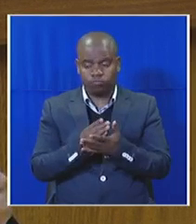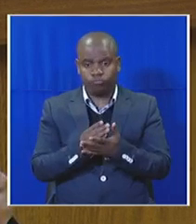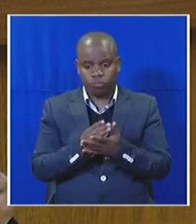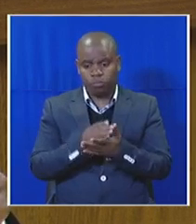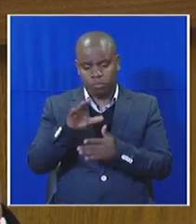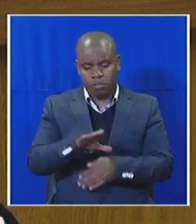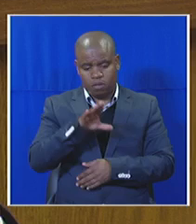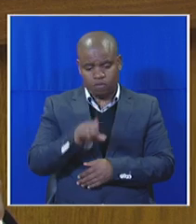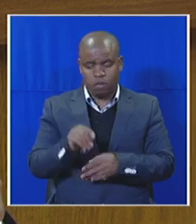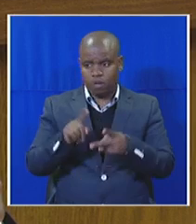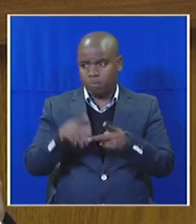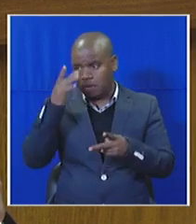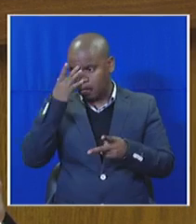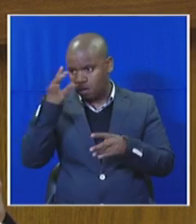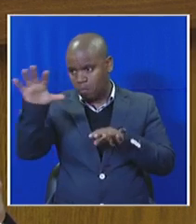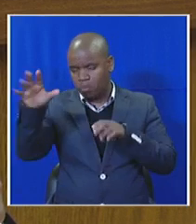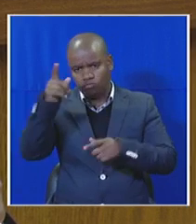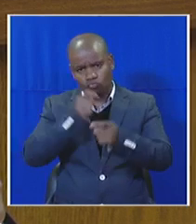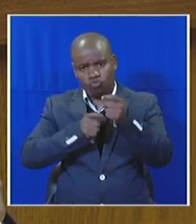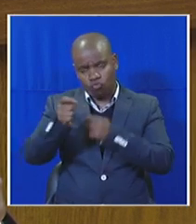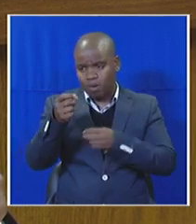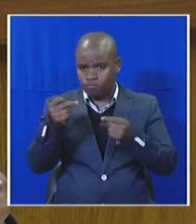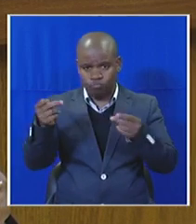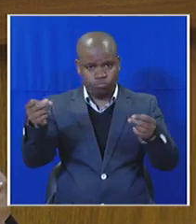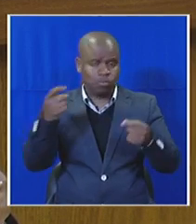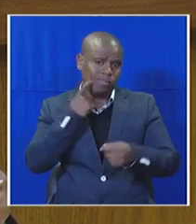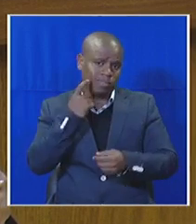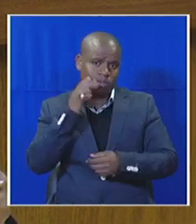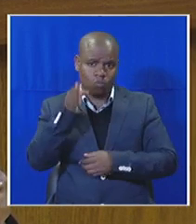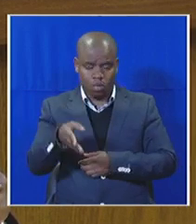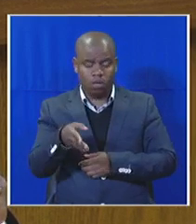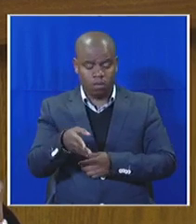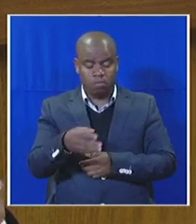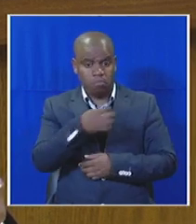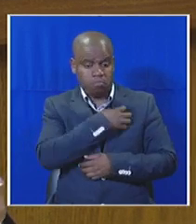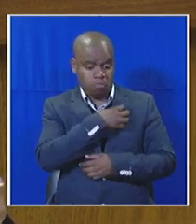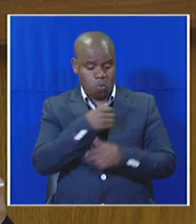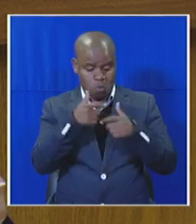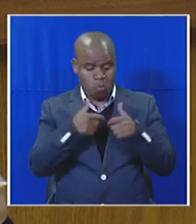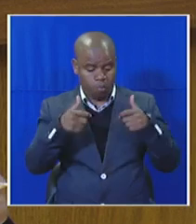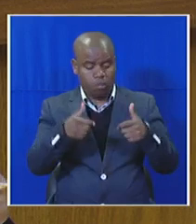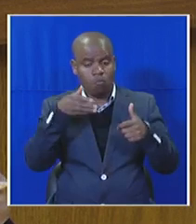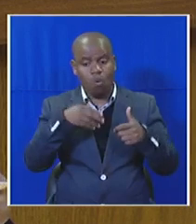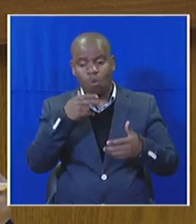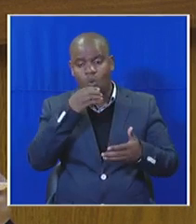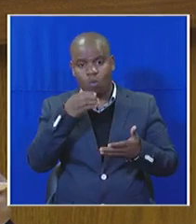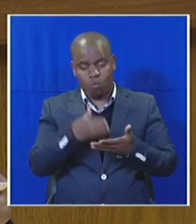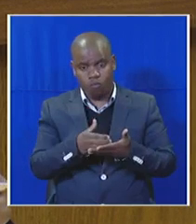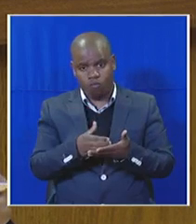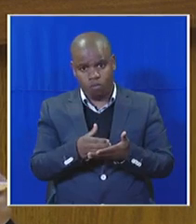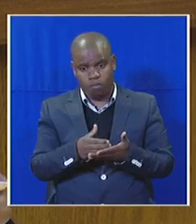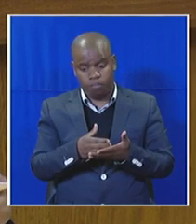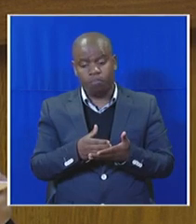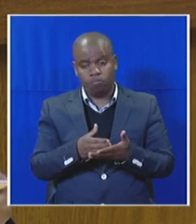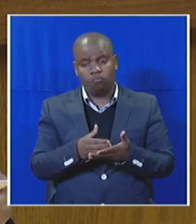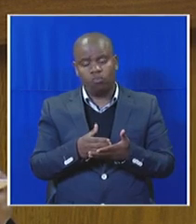between South Africa and India. The Ministerial Commission also reaffirmed cooperation